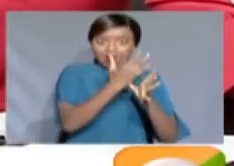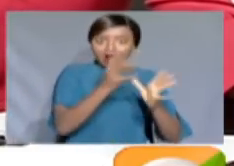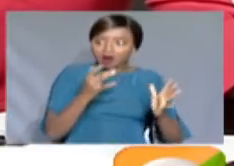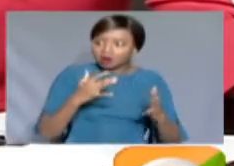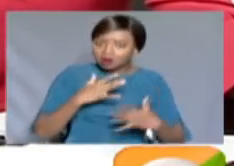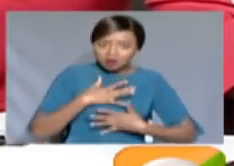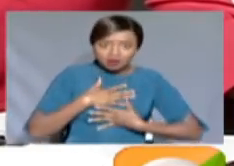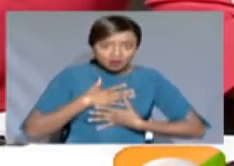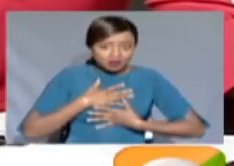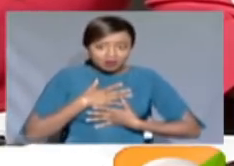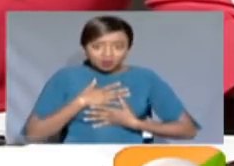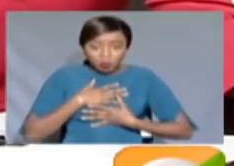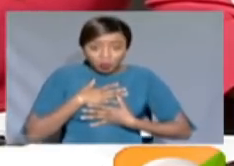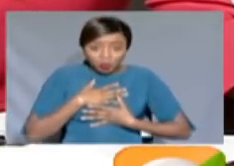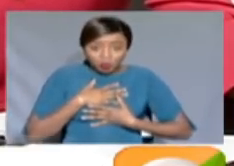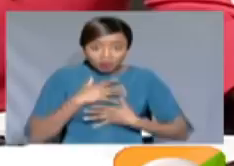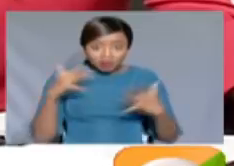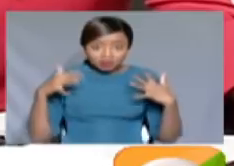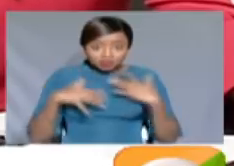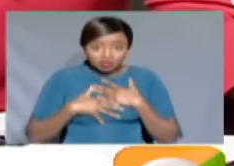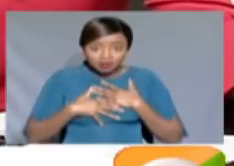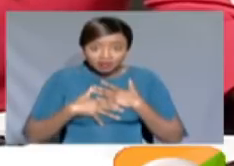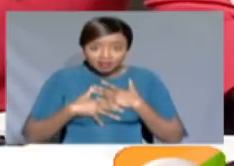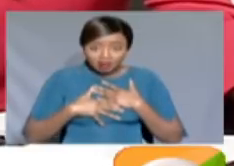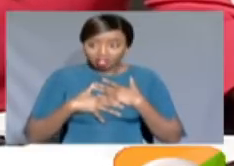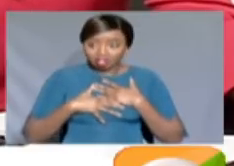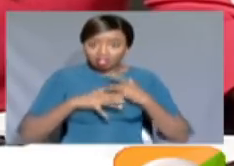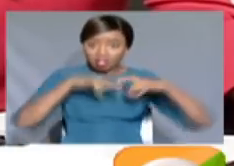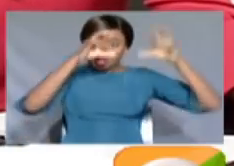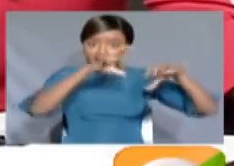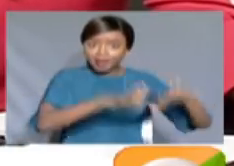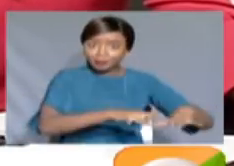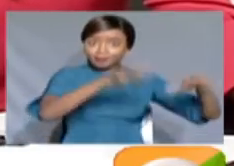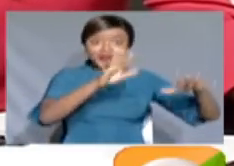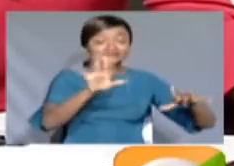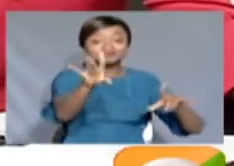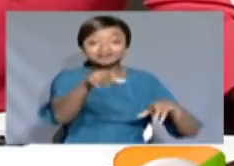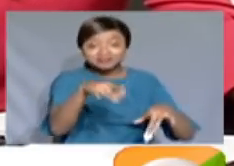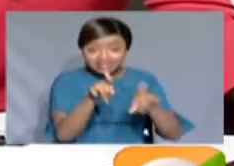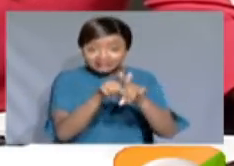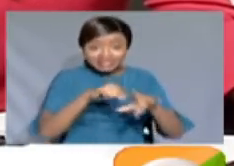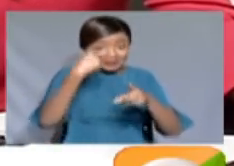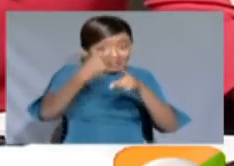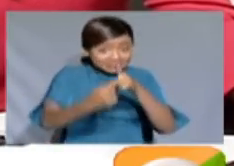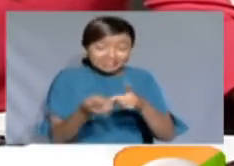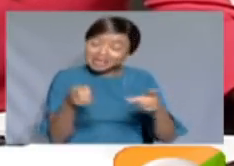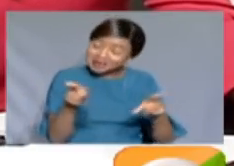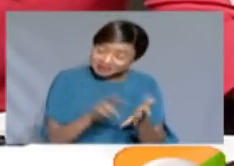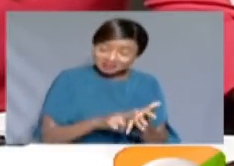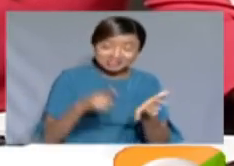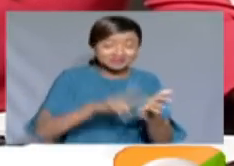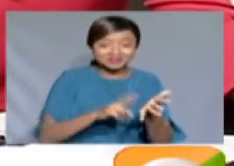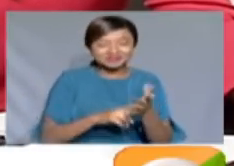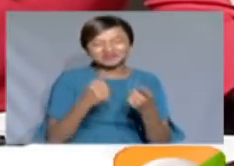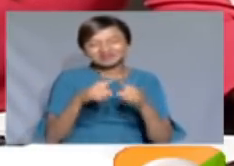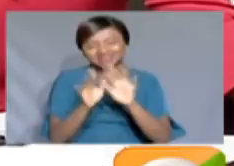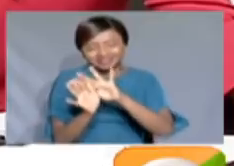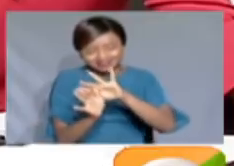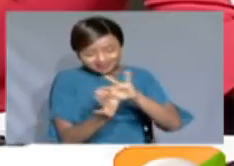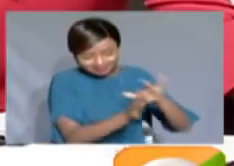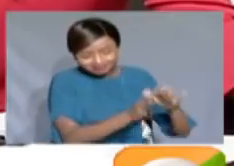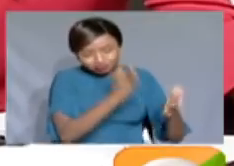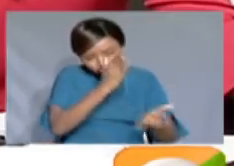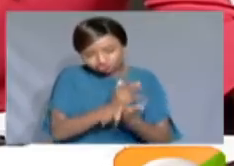like, guy, the floods are here. Even next year, same. But away from it, it is a tragedy